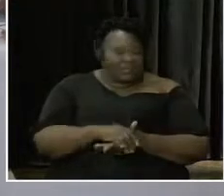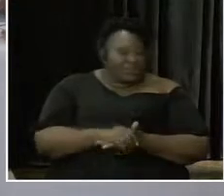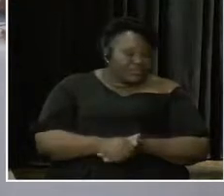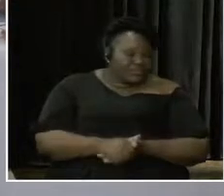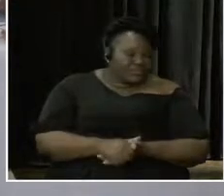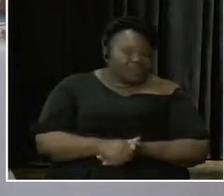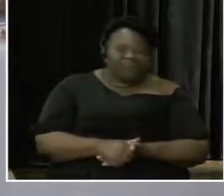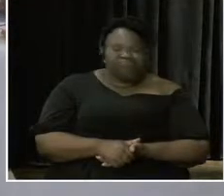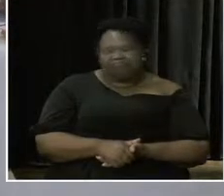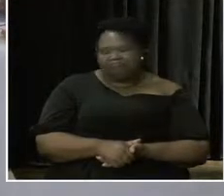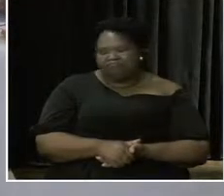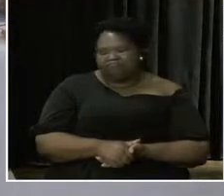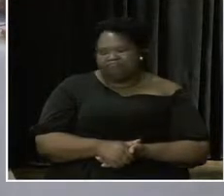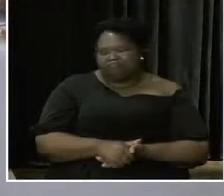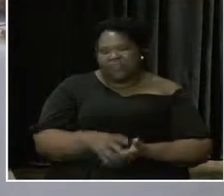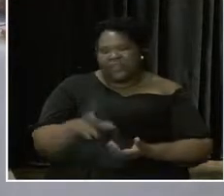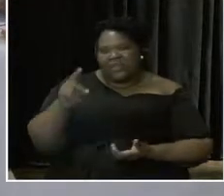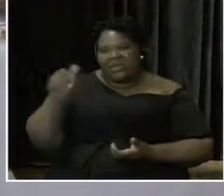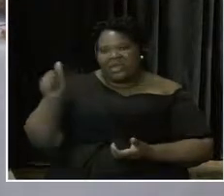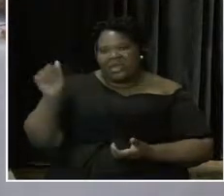Yes, Speaker. No.